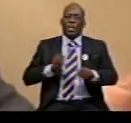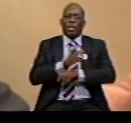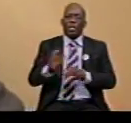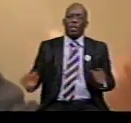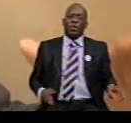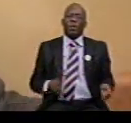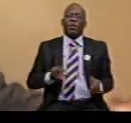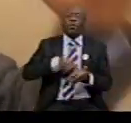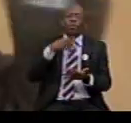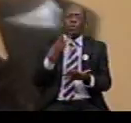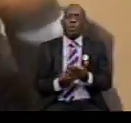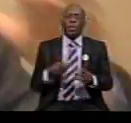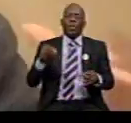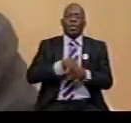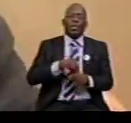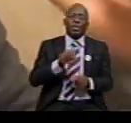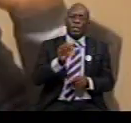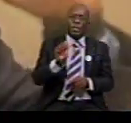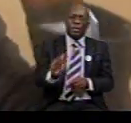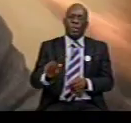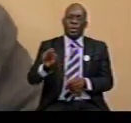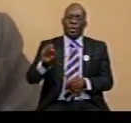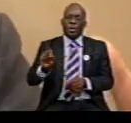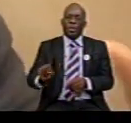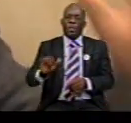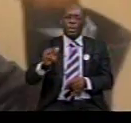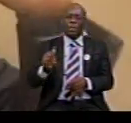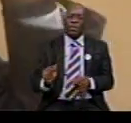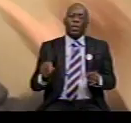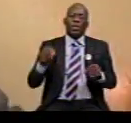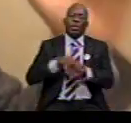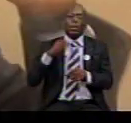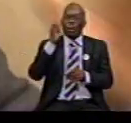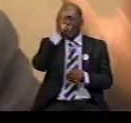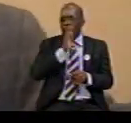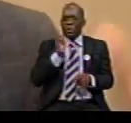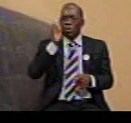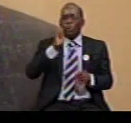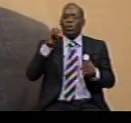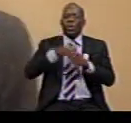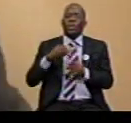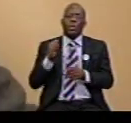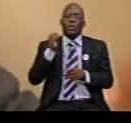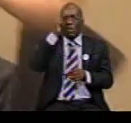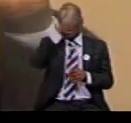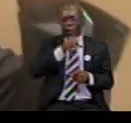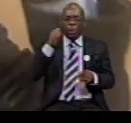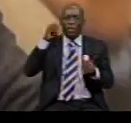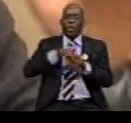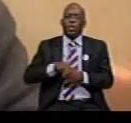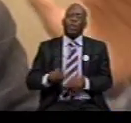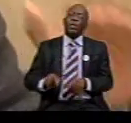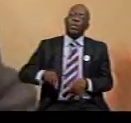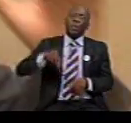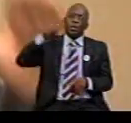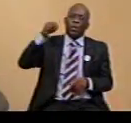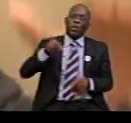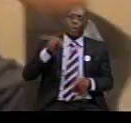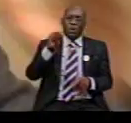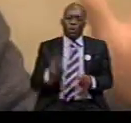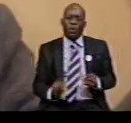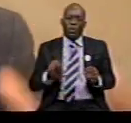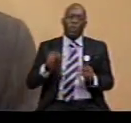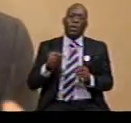across Asia, across Europe, across Africa, across South and North America, across Australia, oh